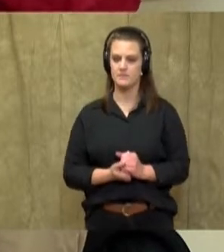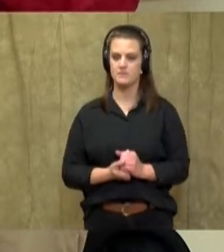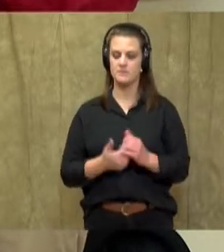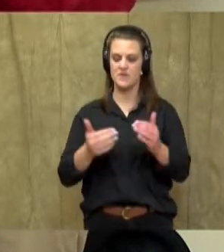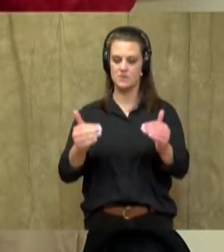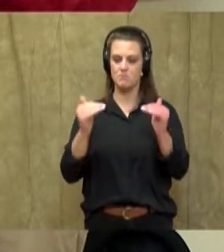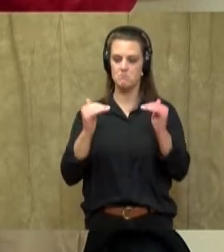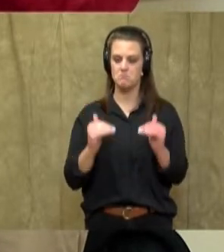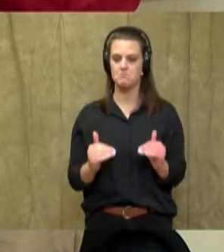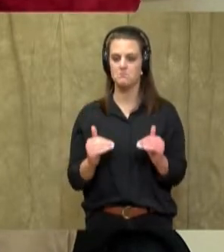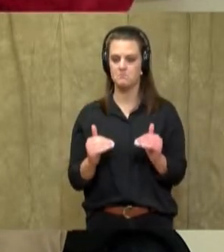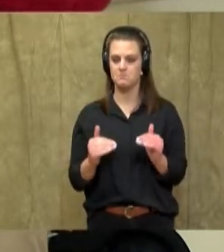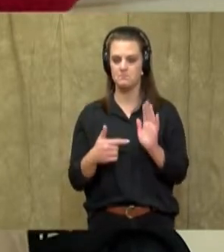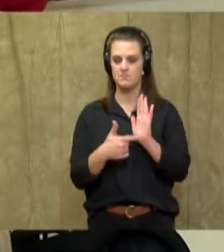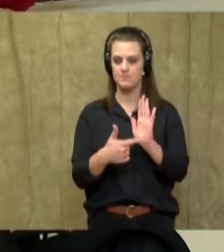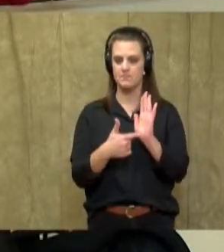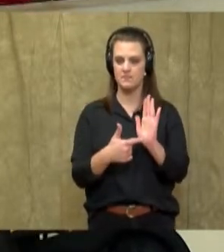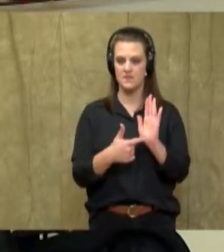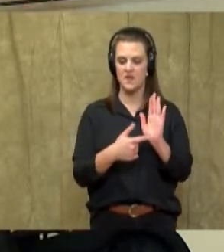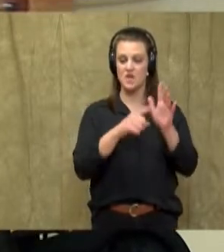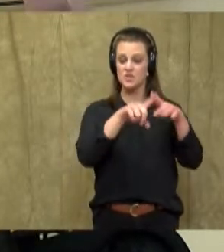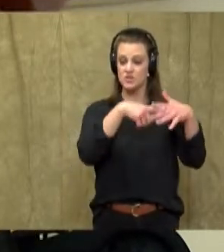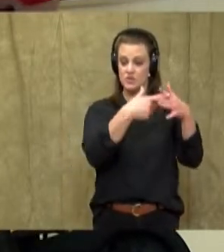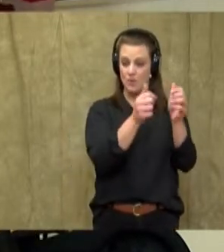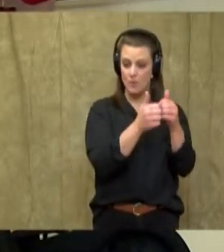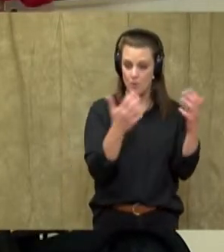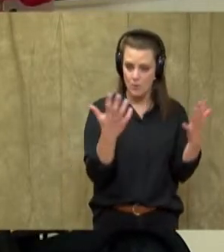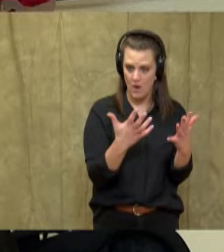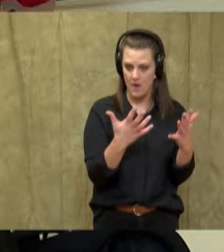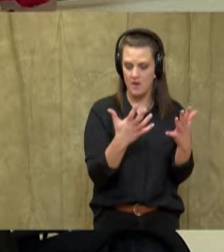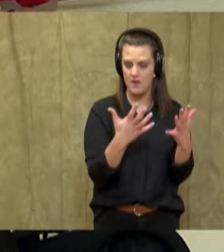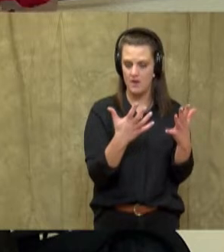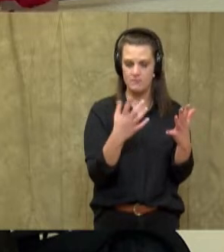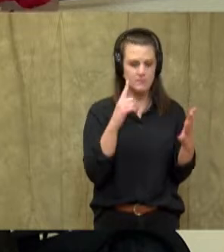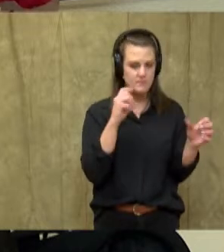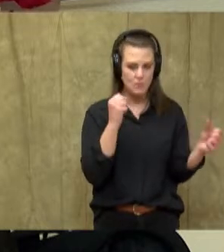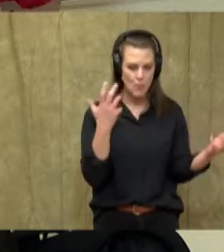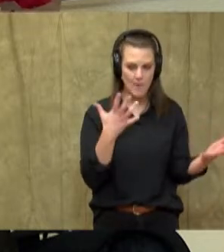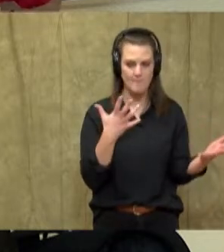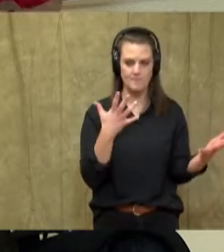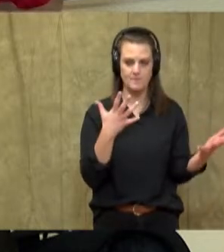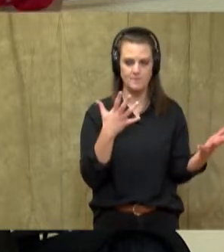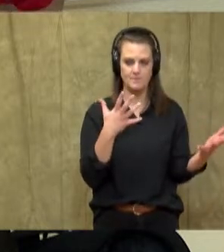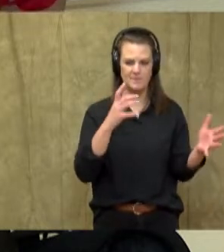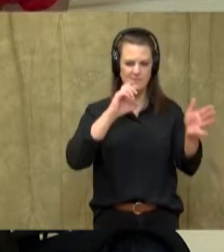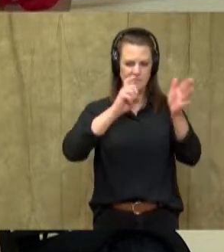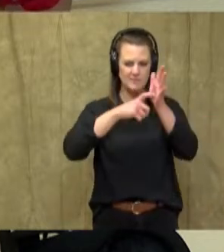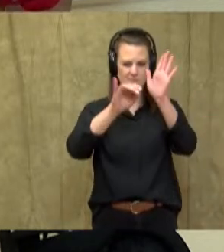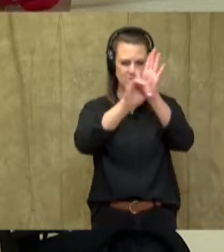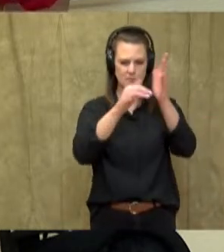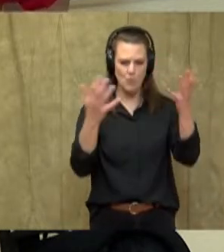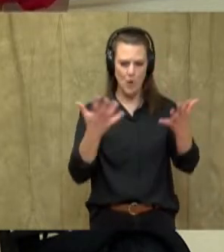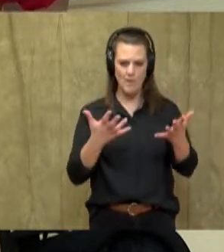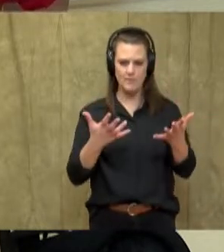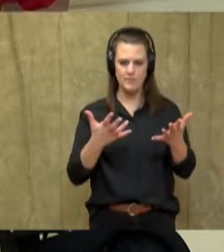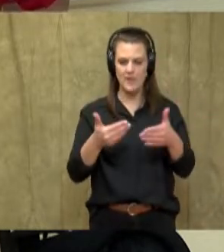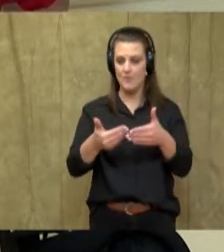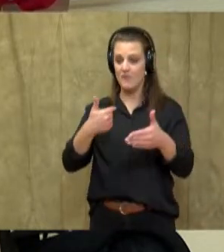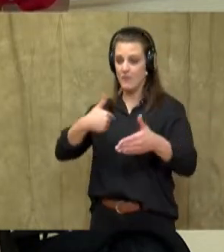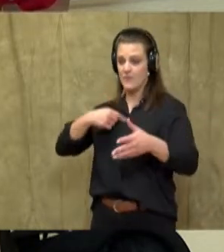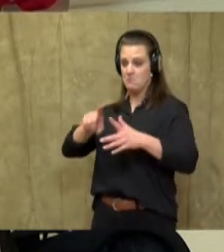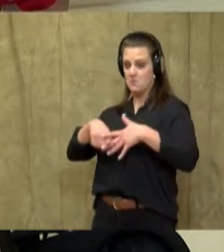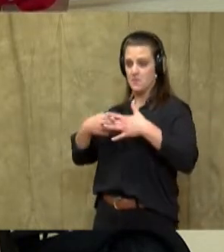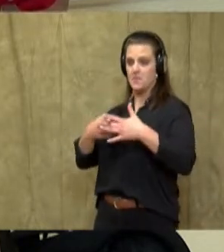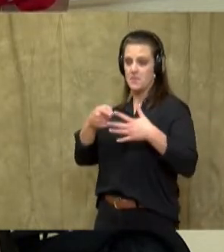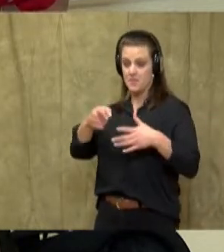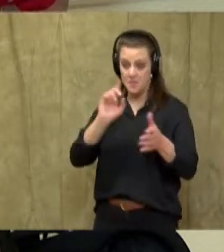The next example starts on what sound? Can you identify that before I say it